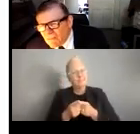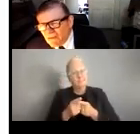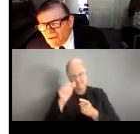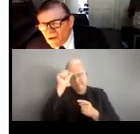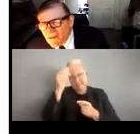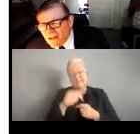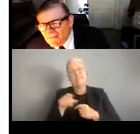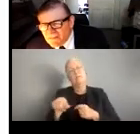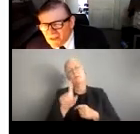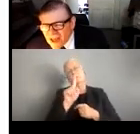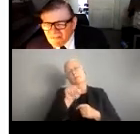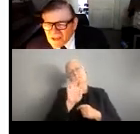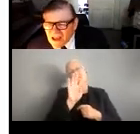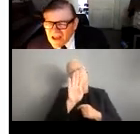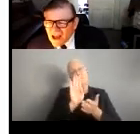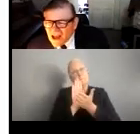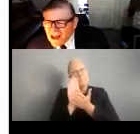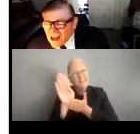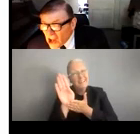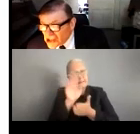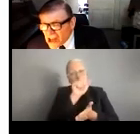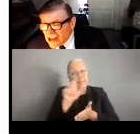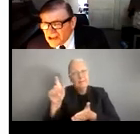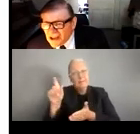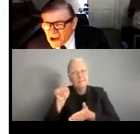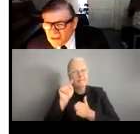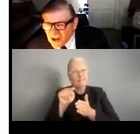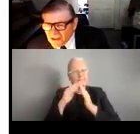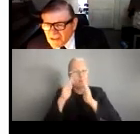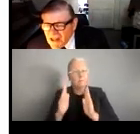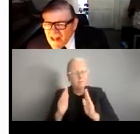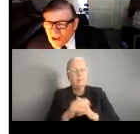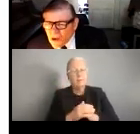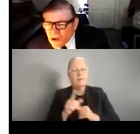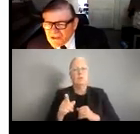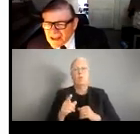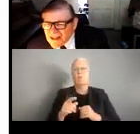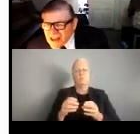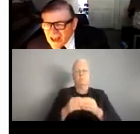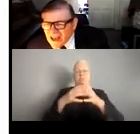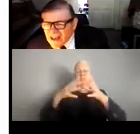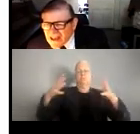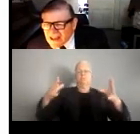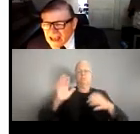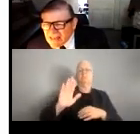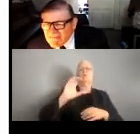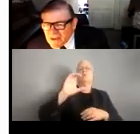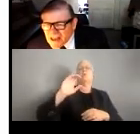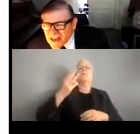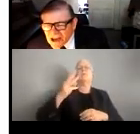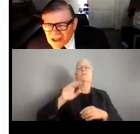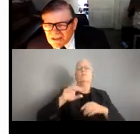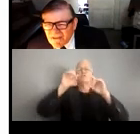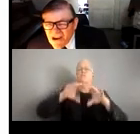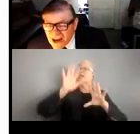nearly 1.4 billion people there, and the largest country in the Commonwealth, what we've seen there is a